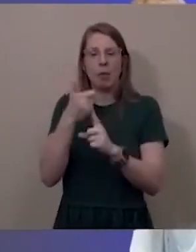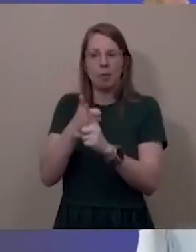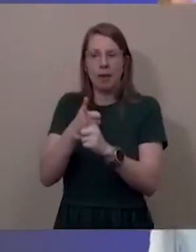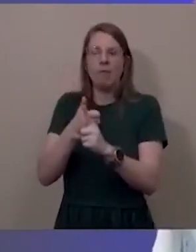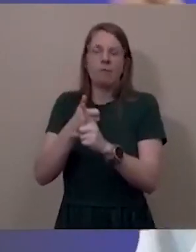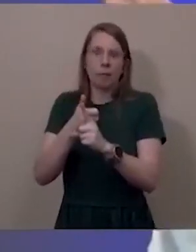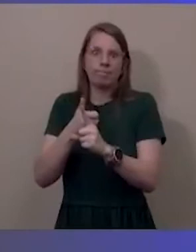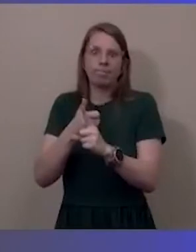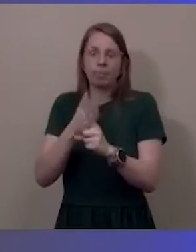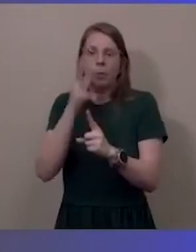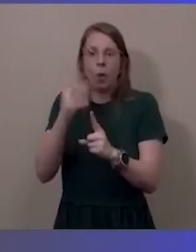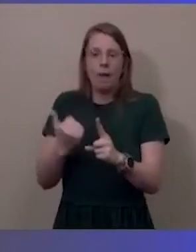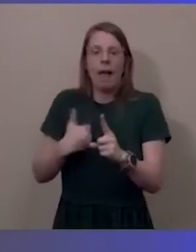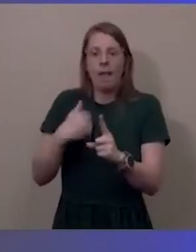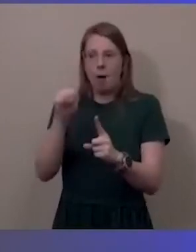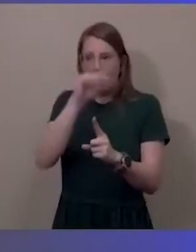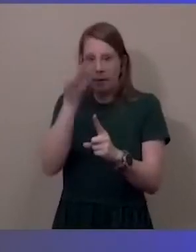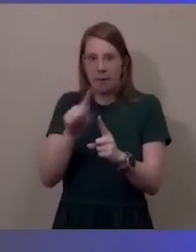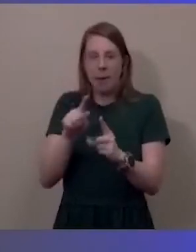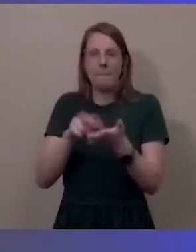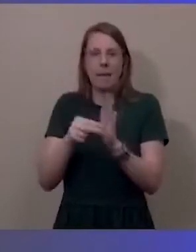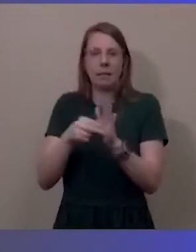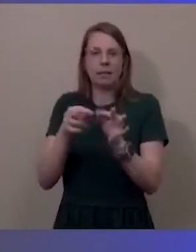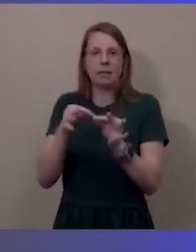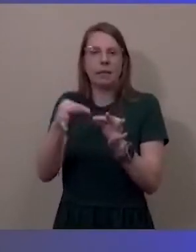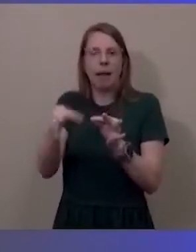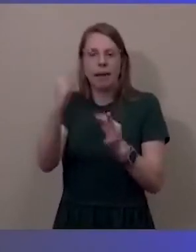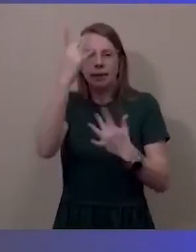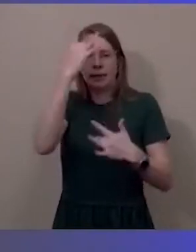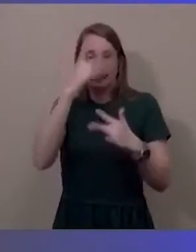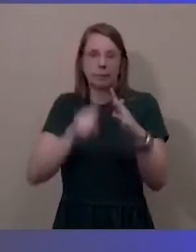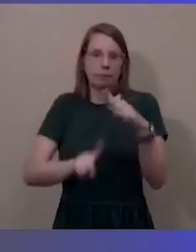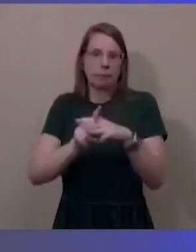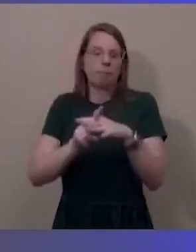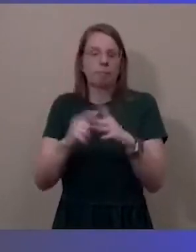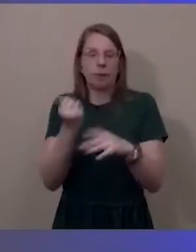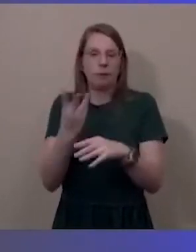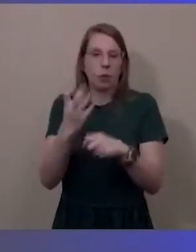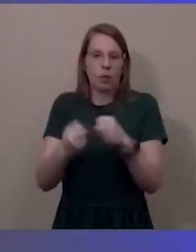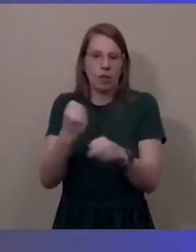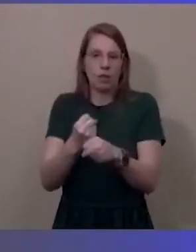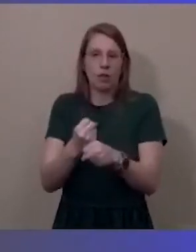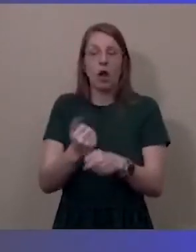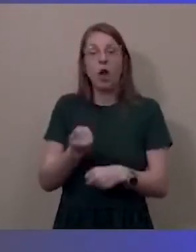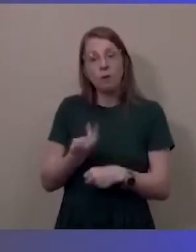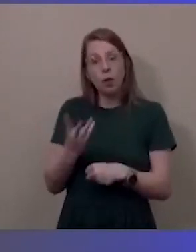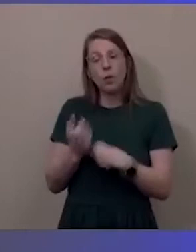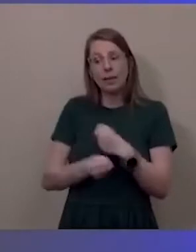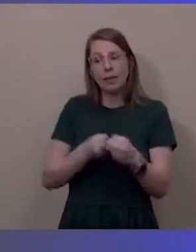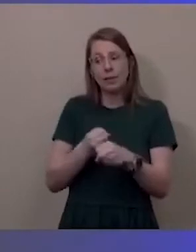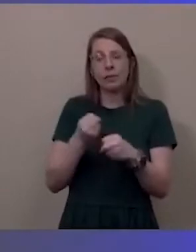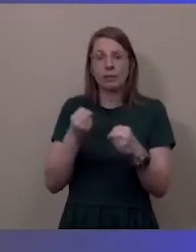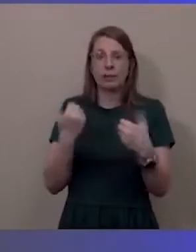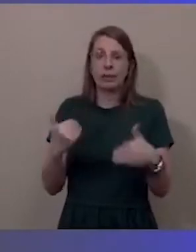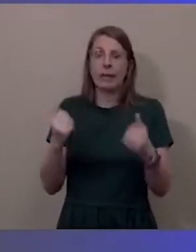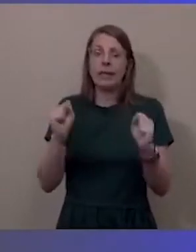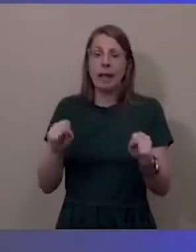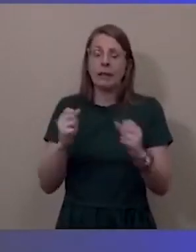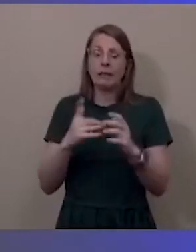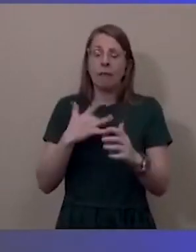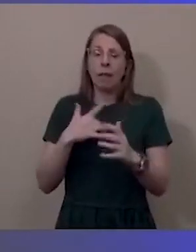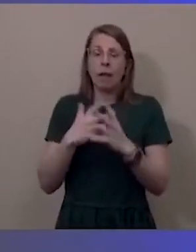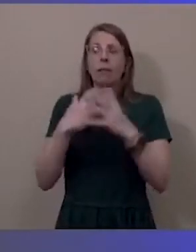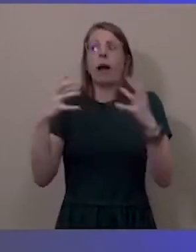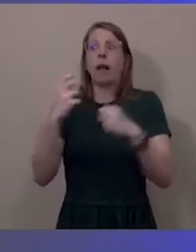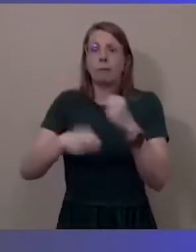a few years if you do everything right. That may not sound like a lot, but a few years can be a lot for people. But across the population,